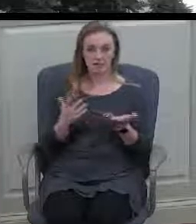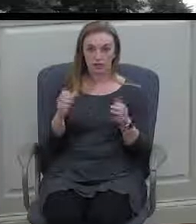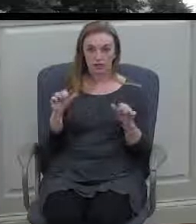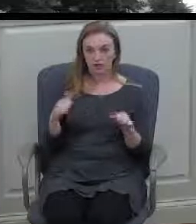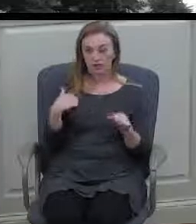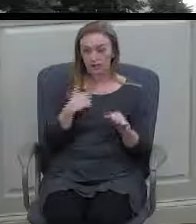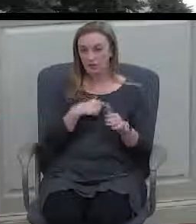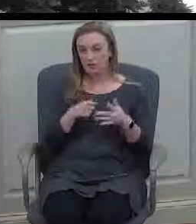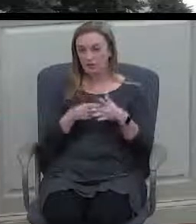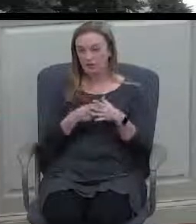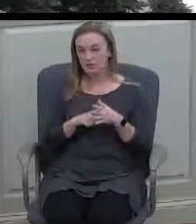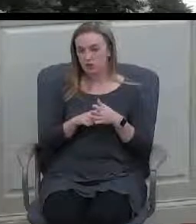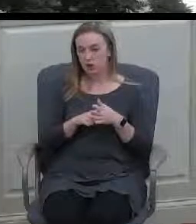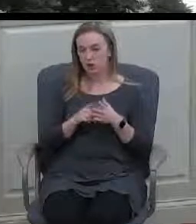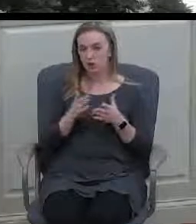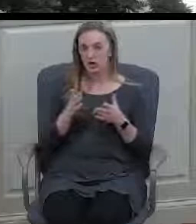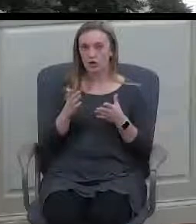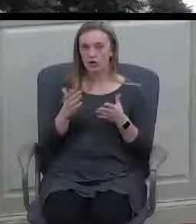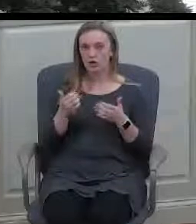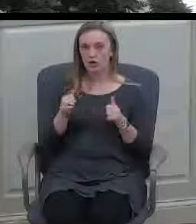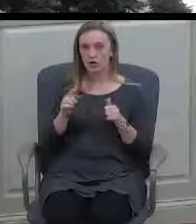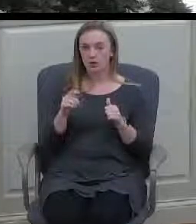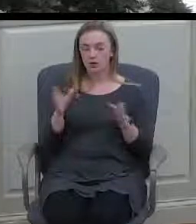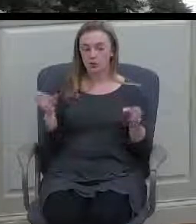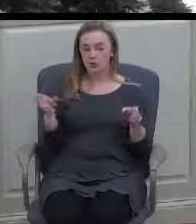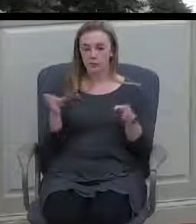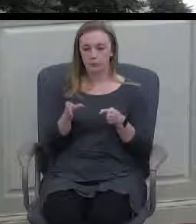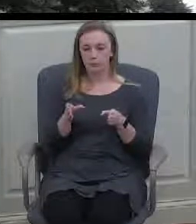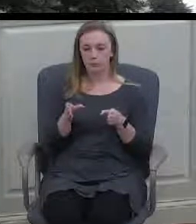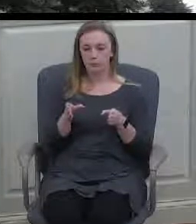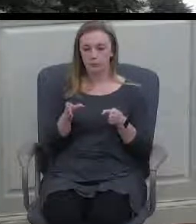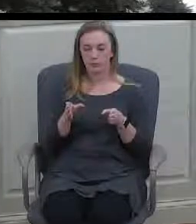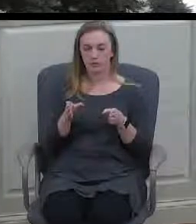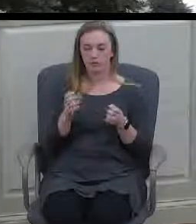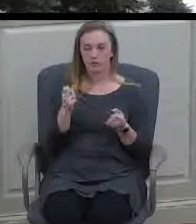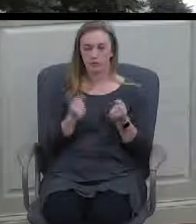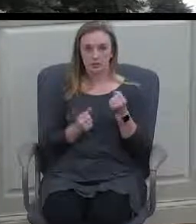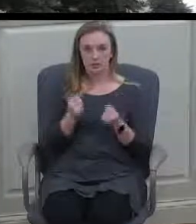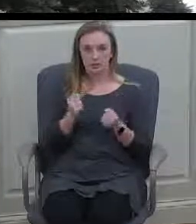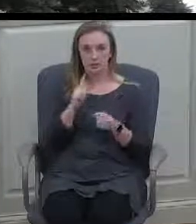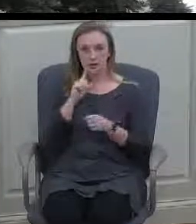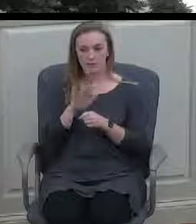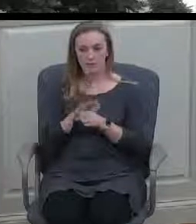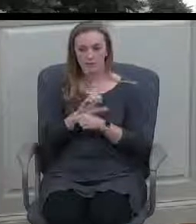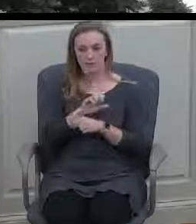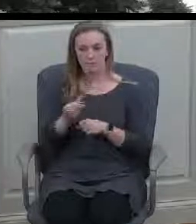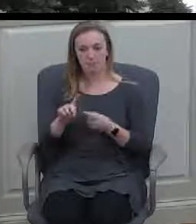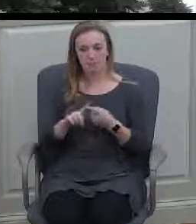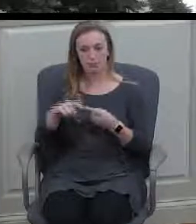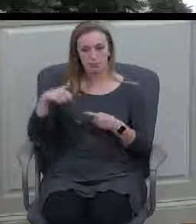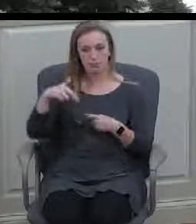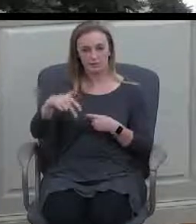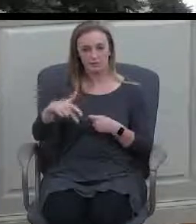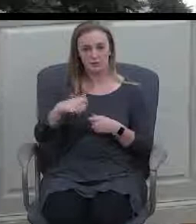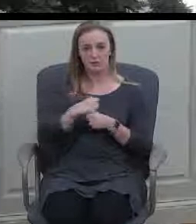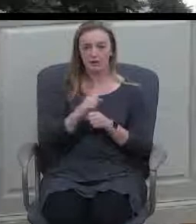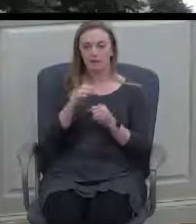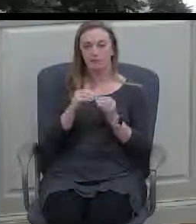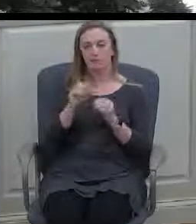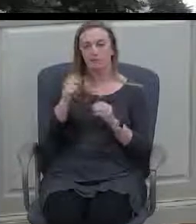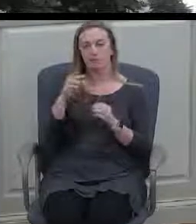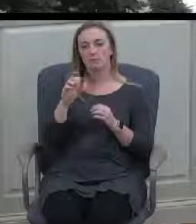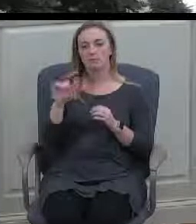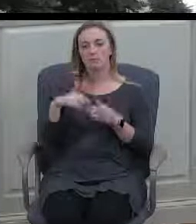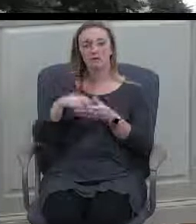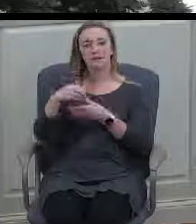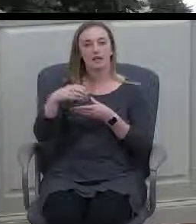we start trimming off some of the travel lanes and dedicate it back to pedestrians? And create spaces like outdoor